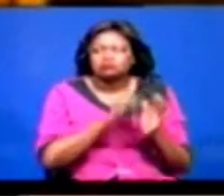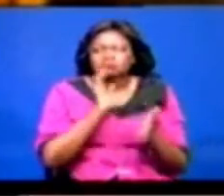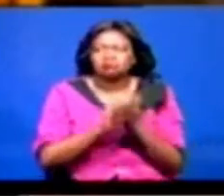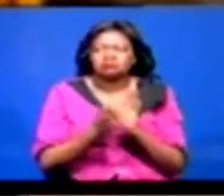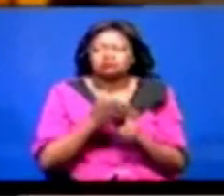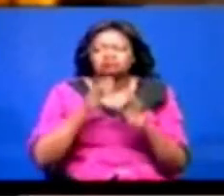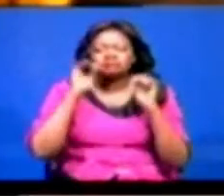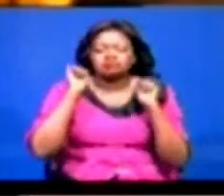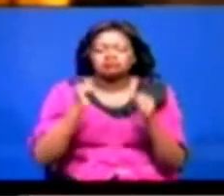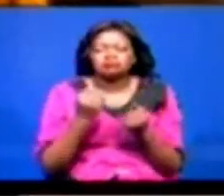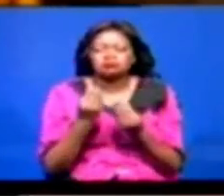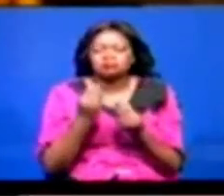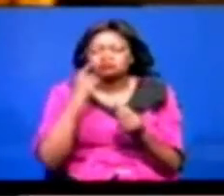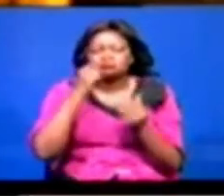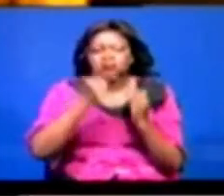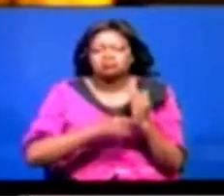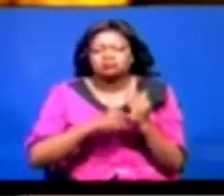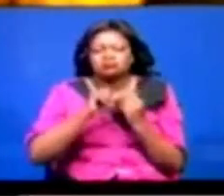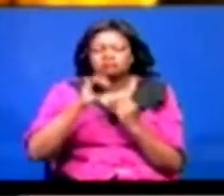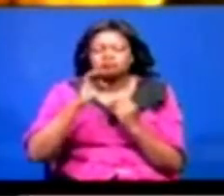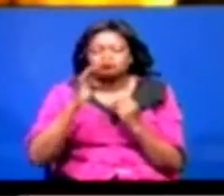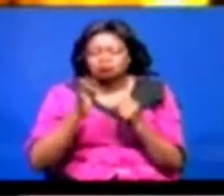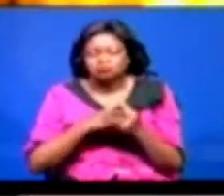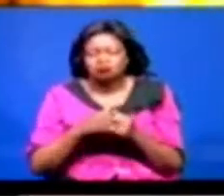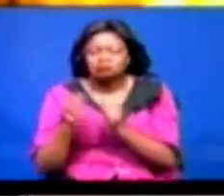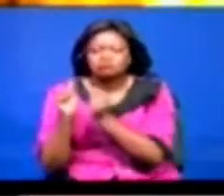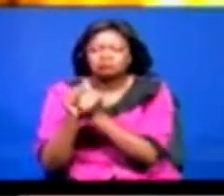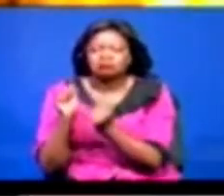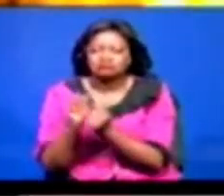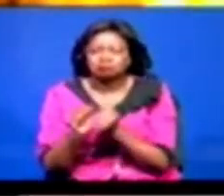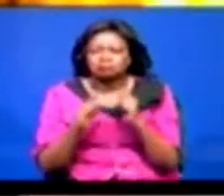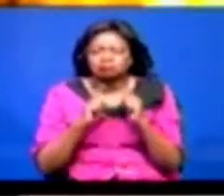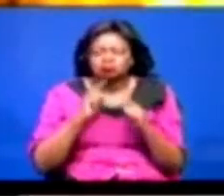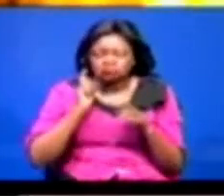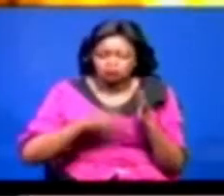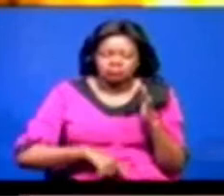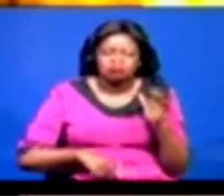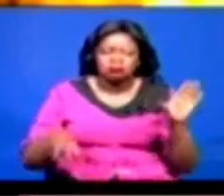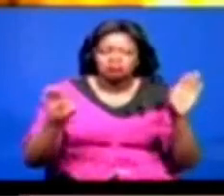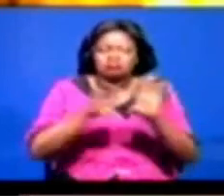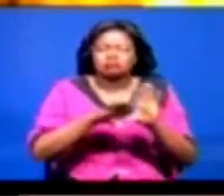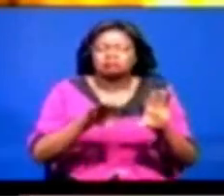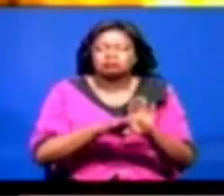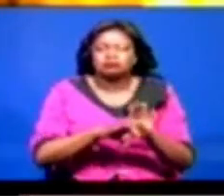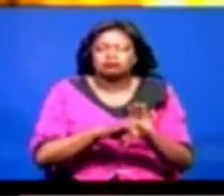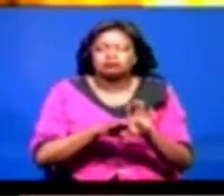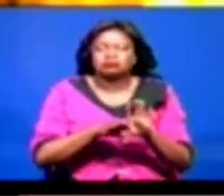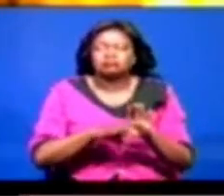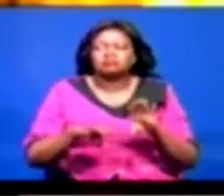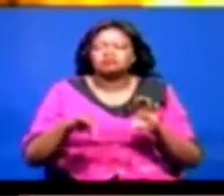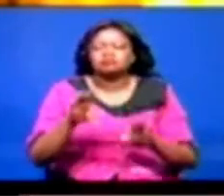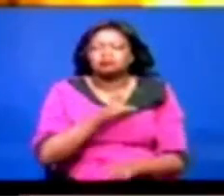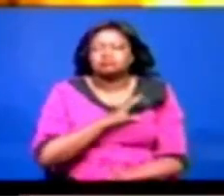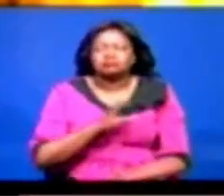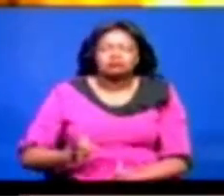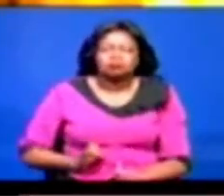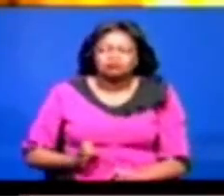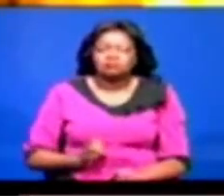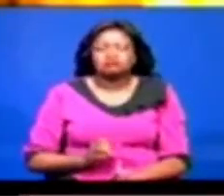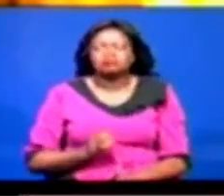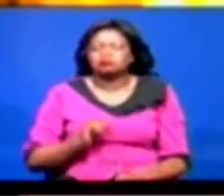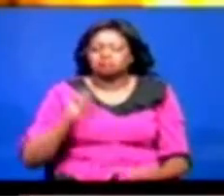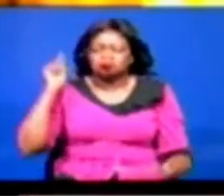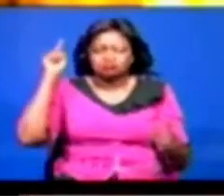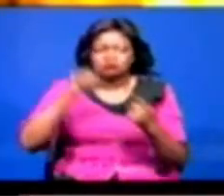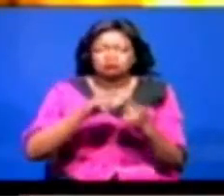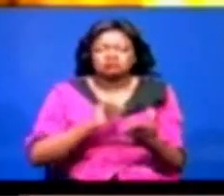easier for Article 138(10) to have made reference to members of the Commission. It is deliberate that it